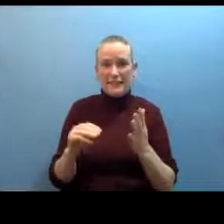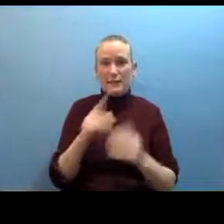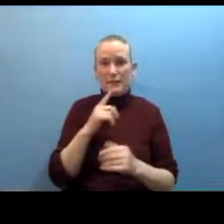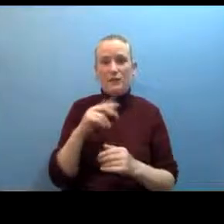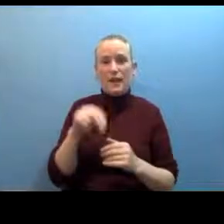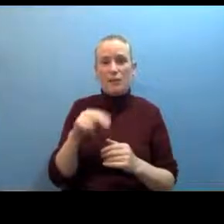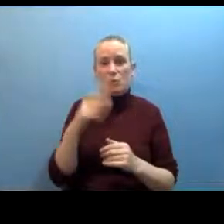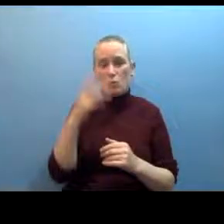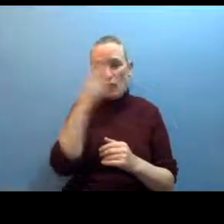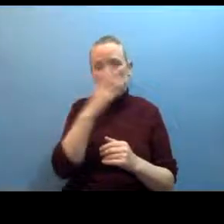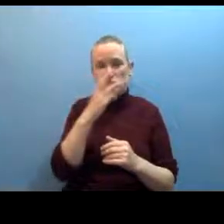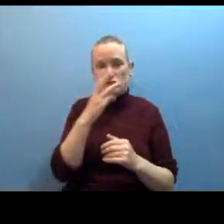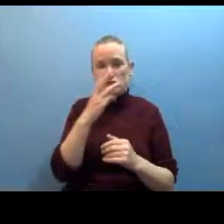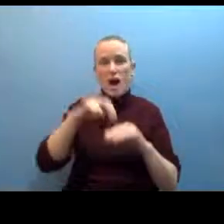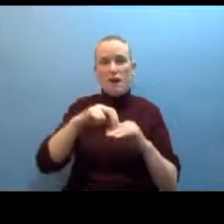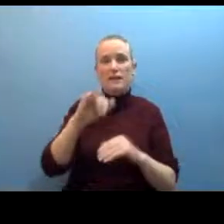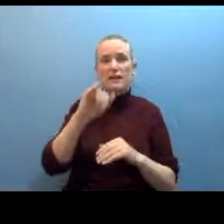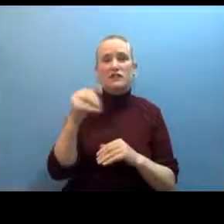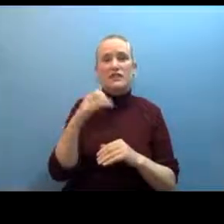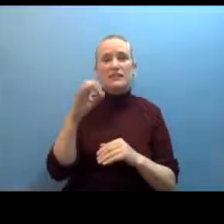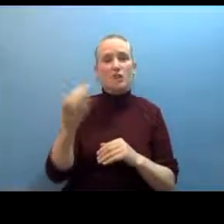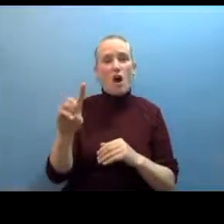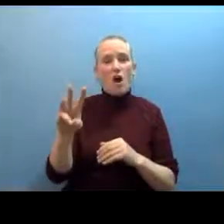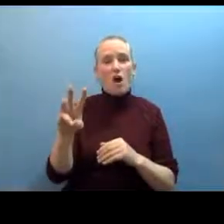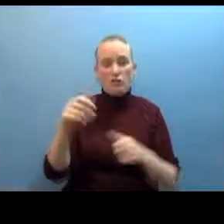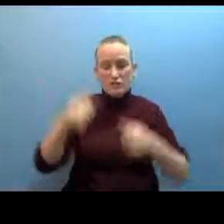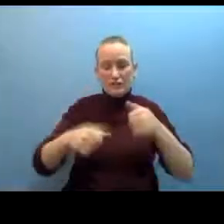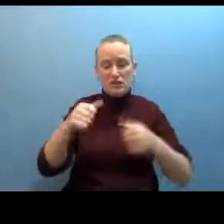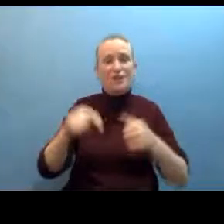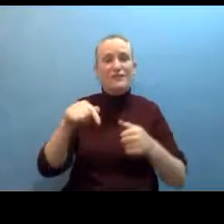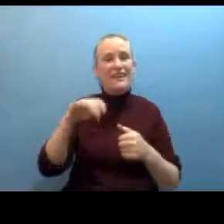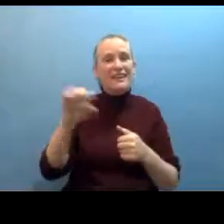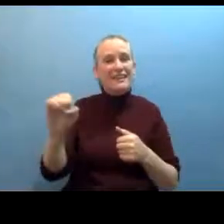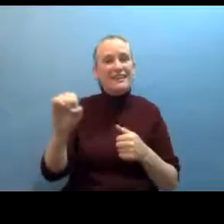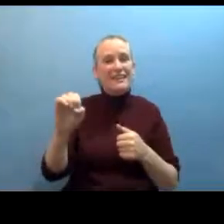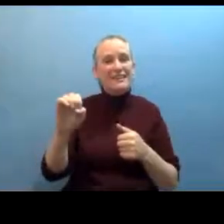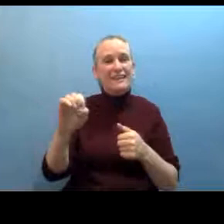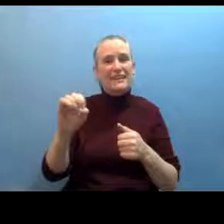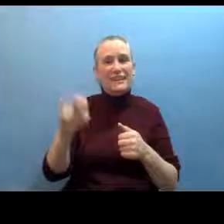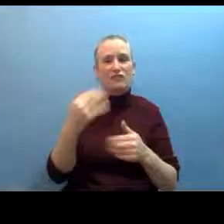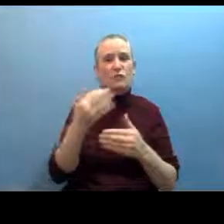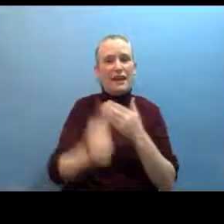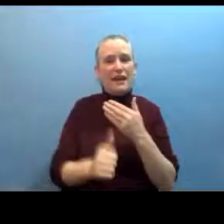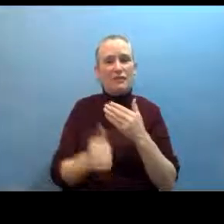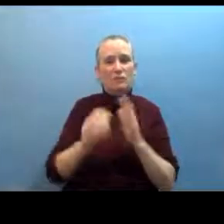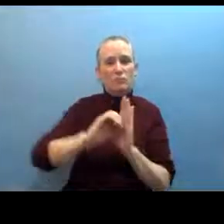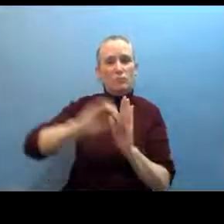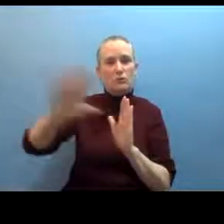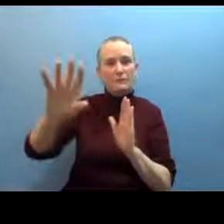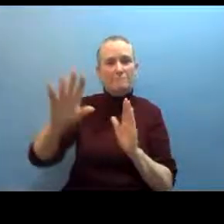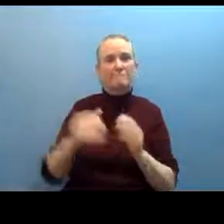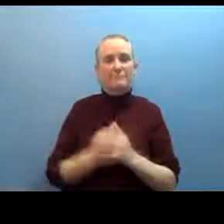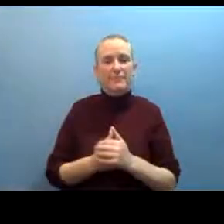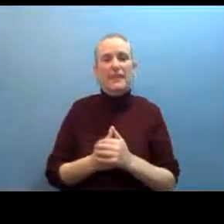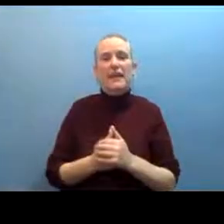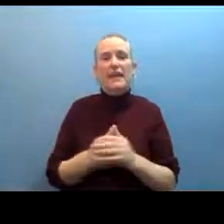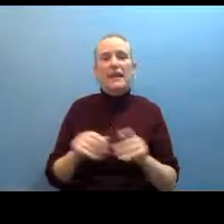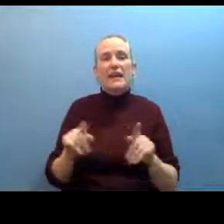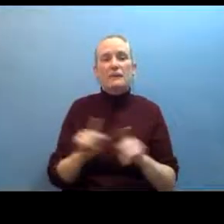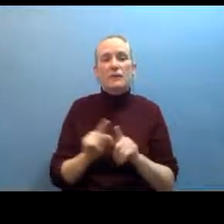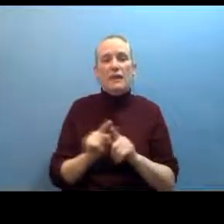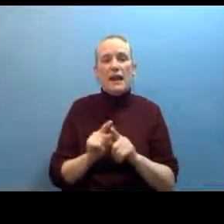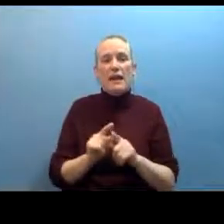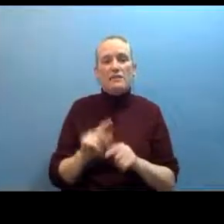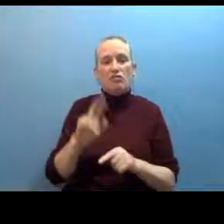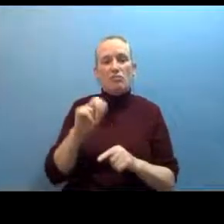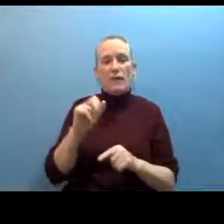at it on jigsaw.ie over the next few days, hopefully. We should get it up online. And as Rebecca said at the